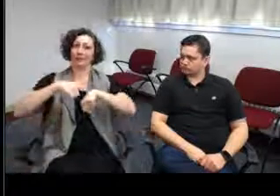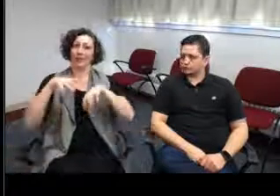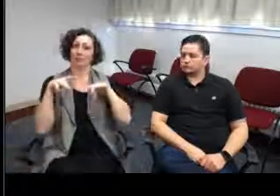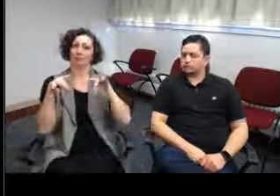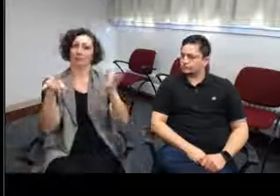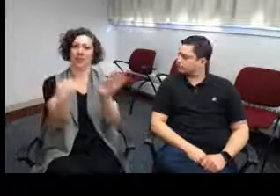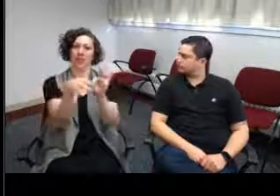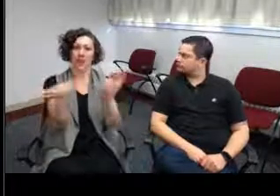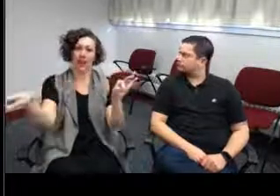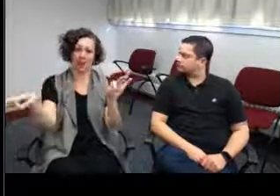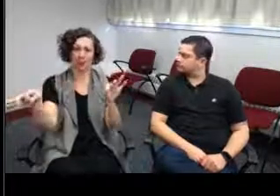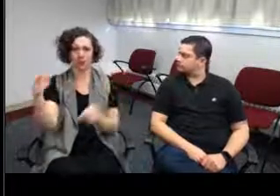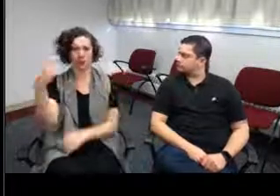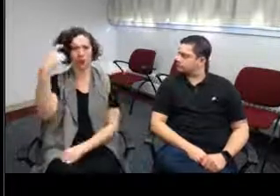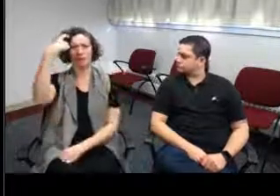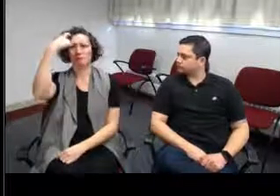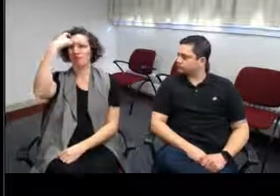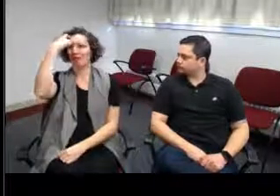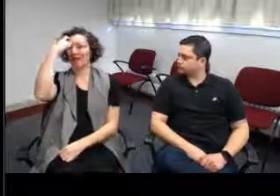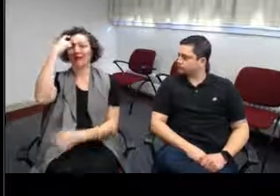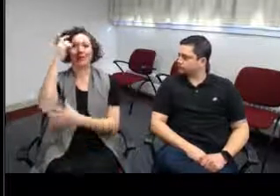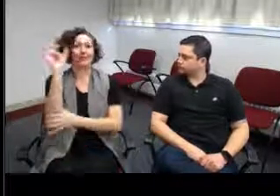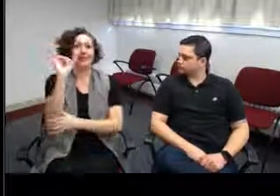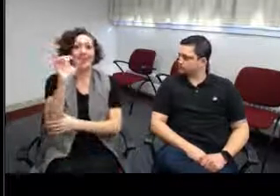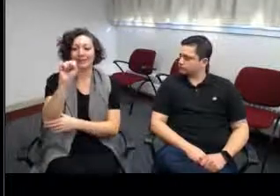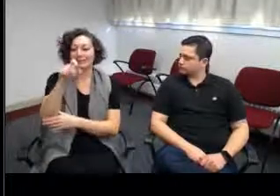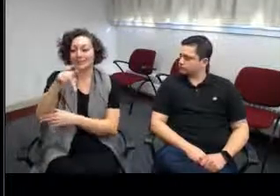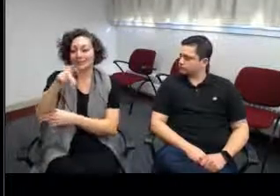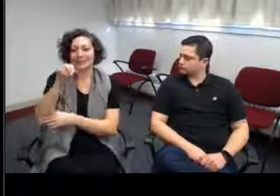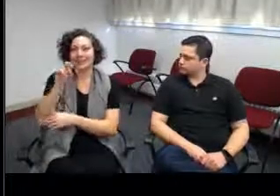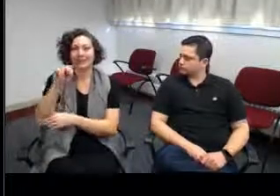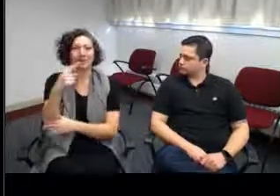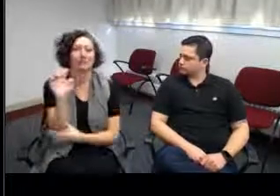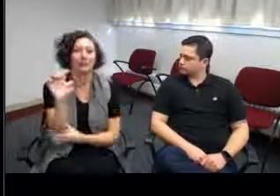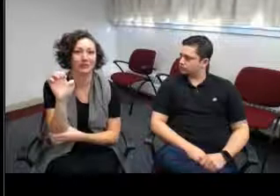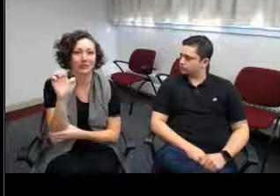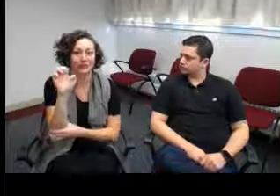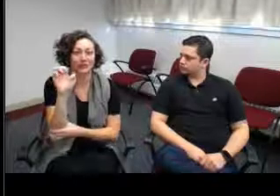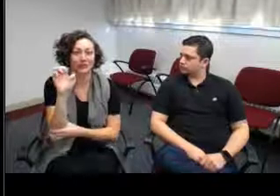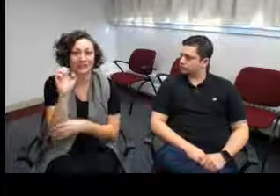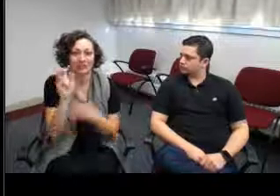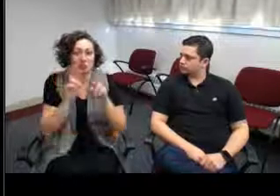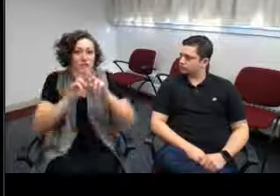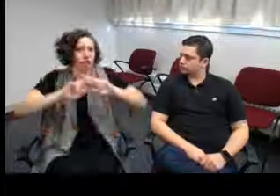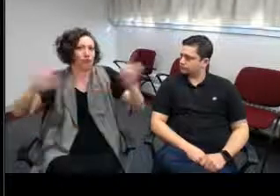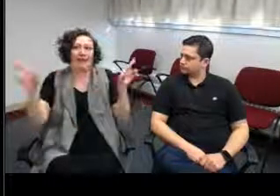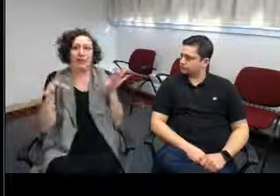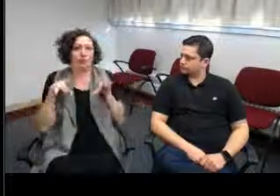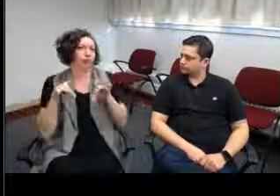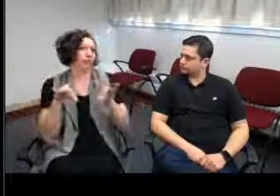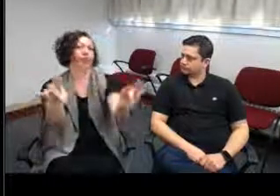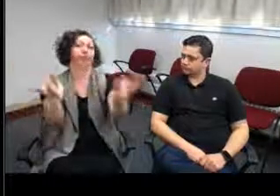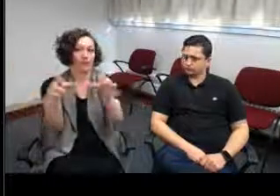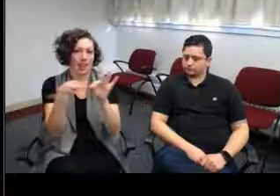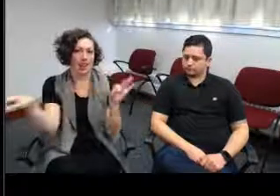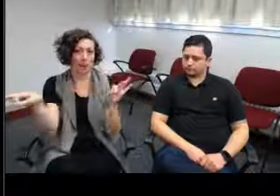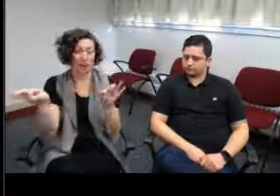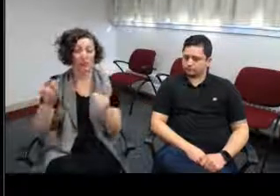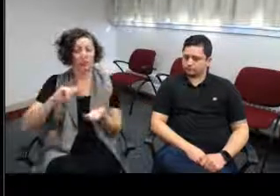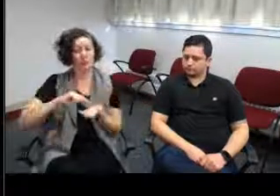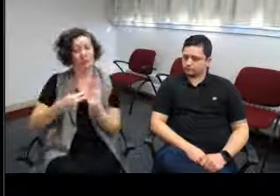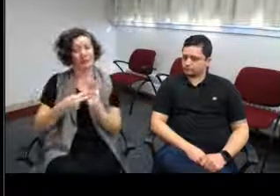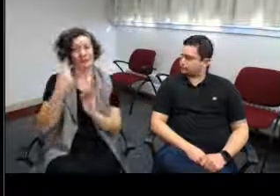from 0 to 5 is the most important period in a human's life for language acquisition. The